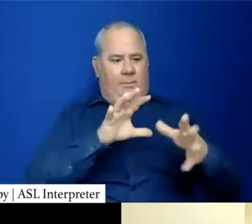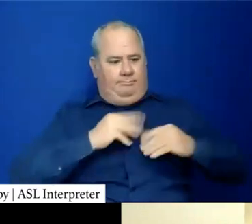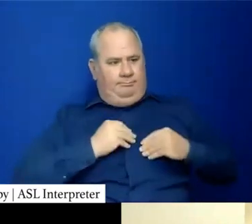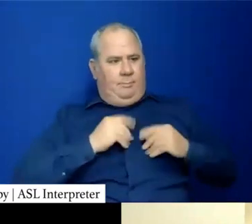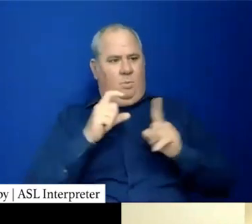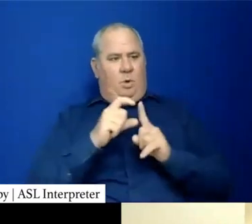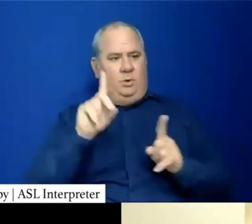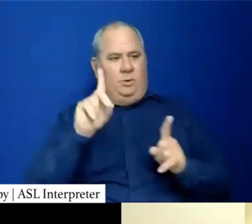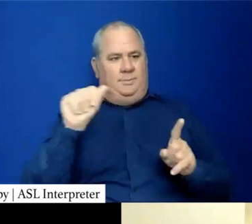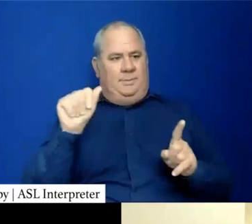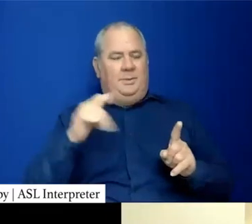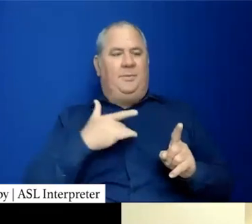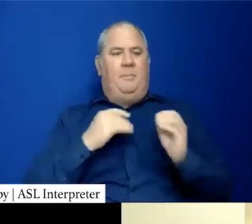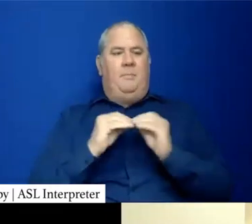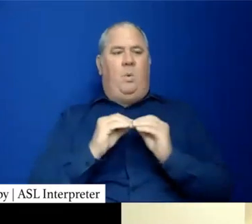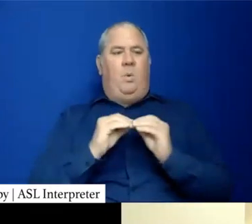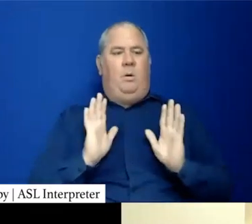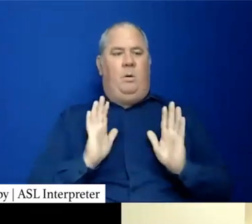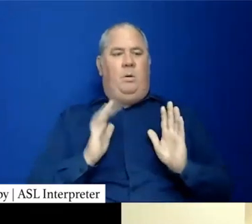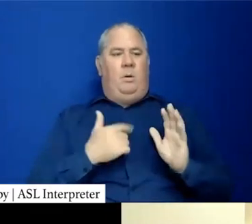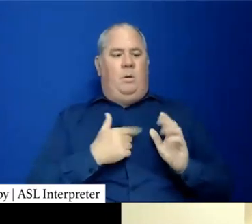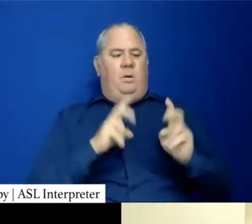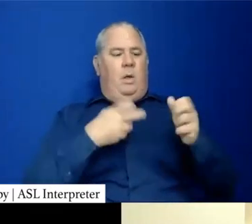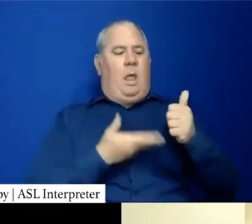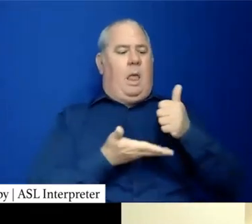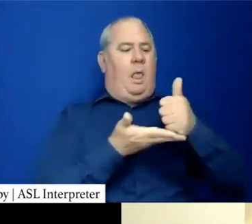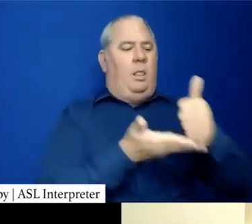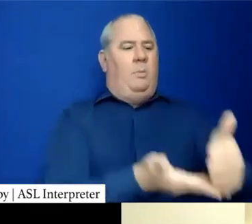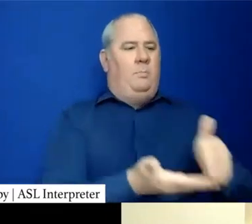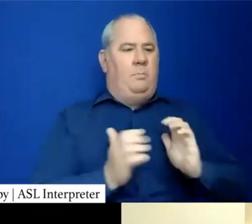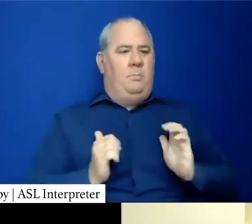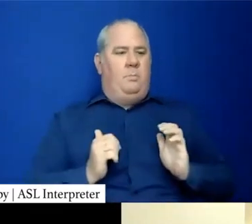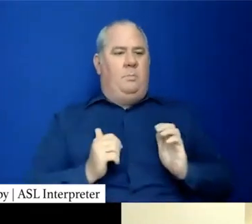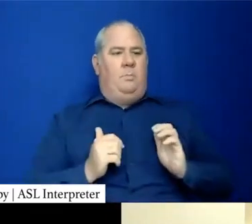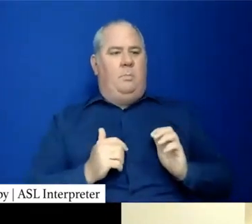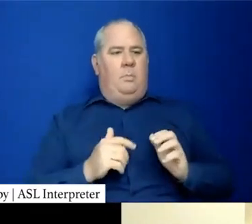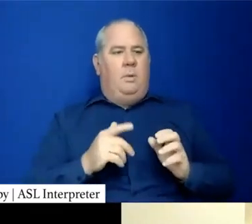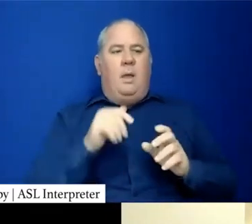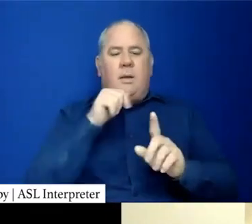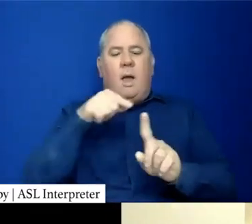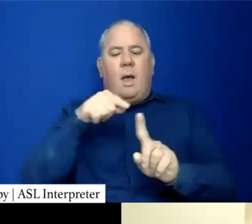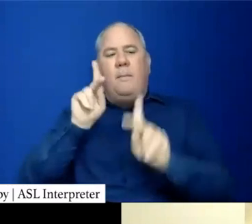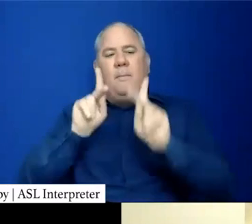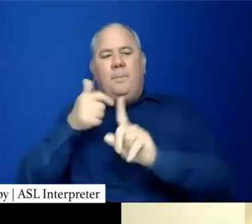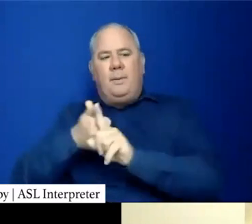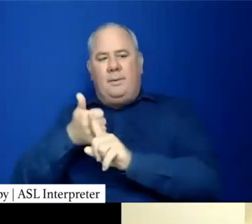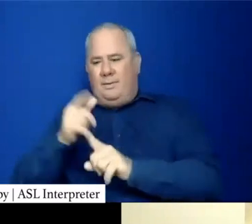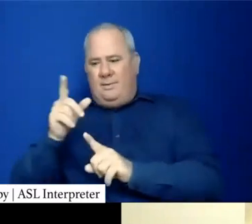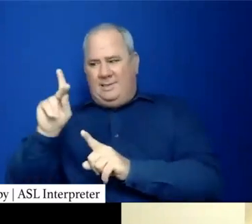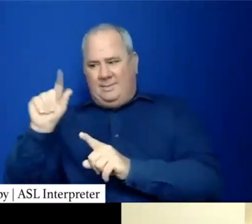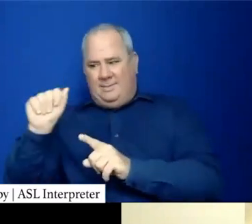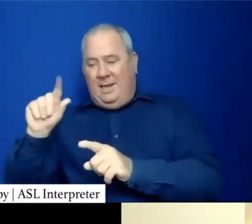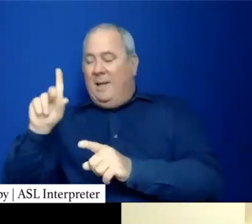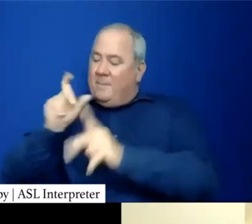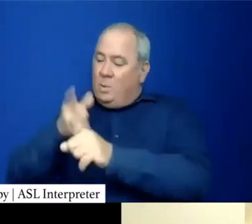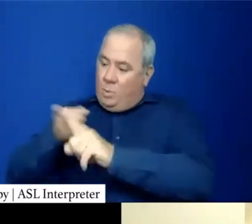with the community can also help. Because like, I bet we have more disabled people in the Department of Public Health than we know about.